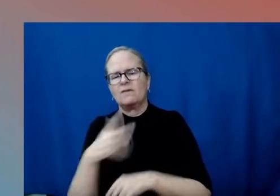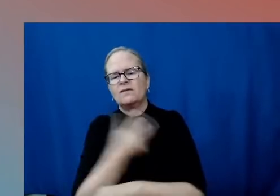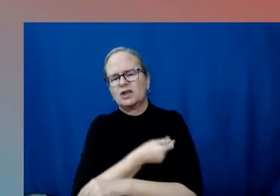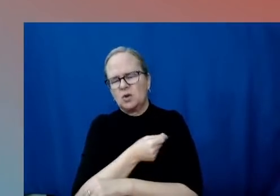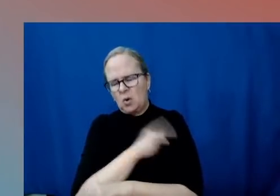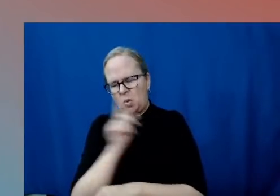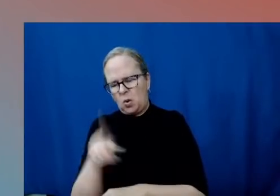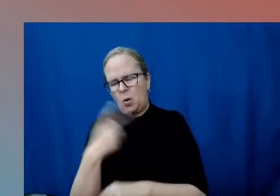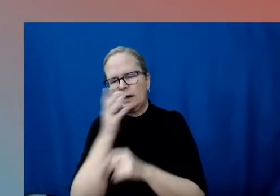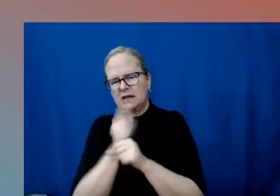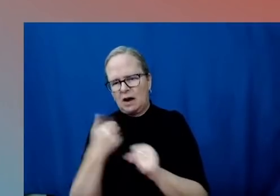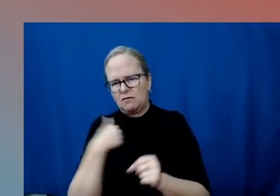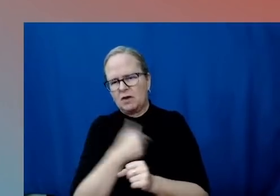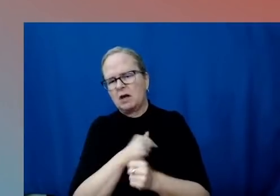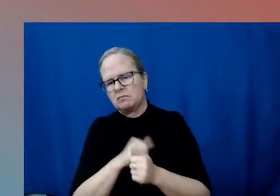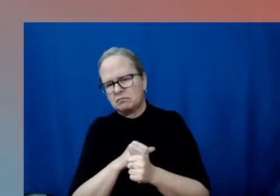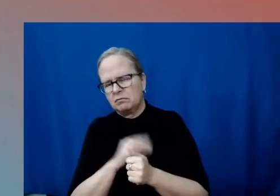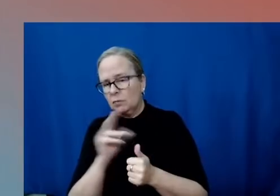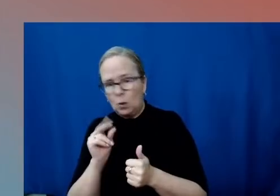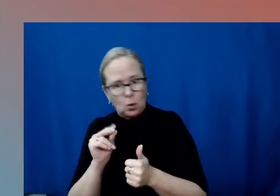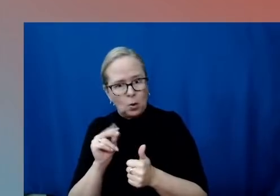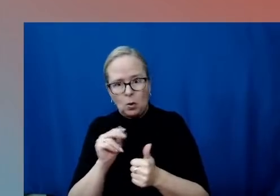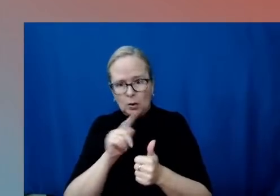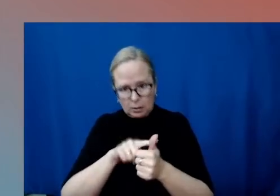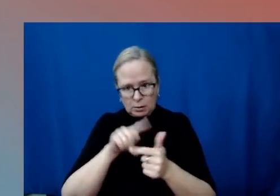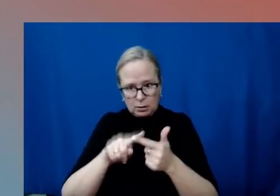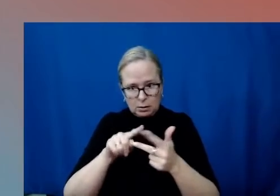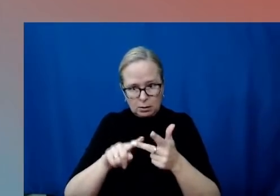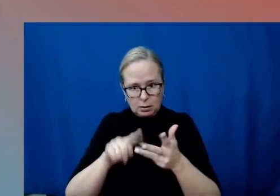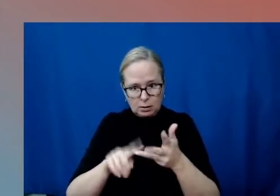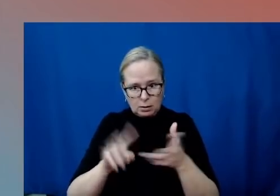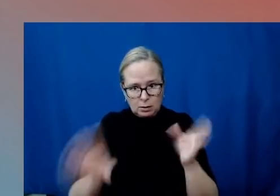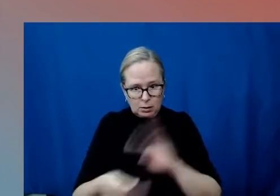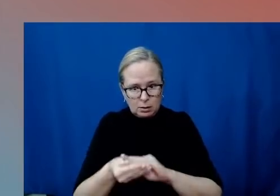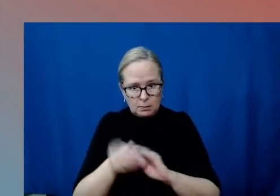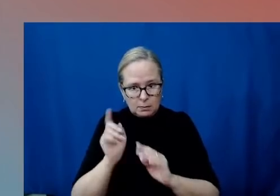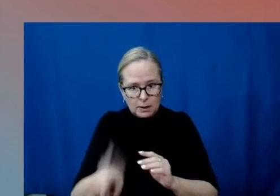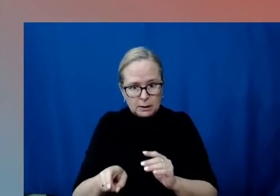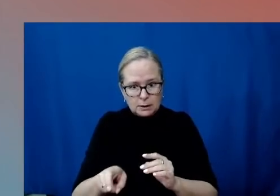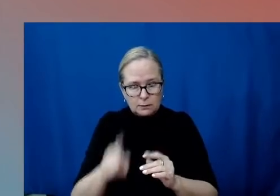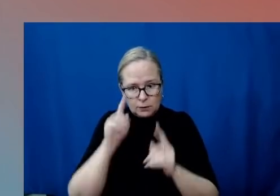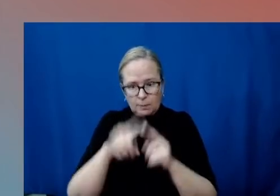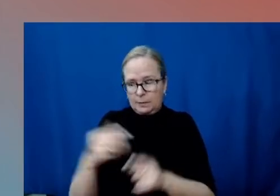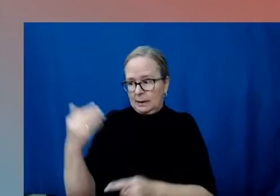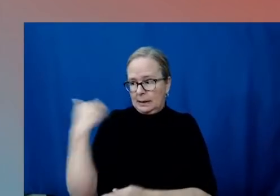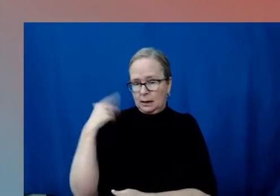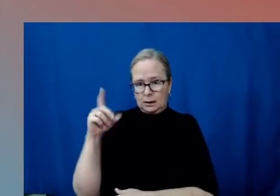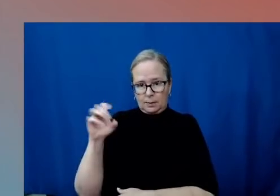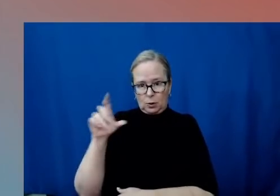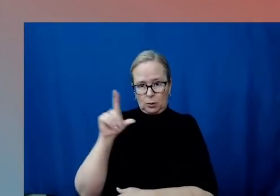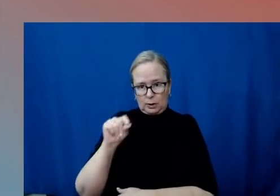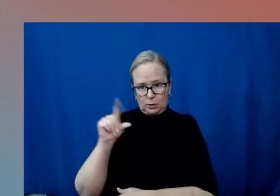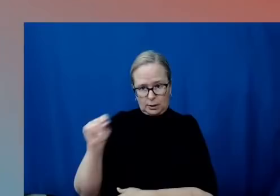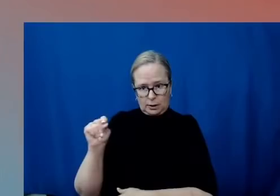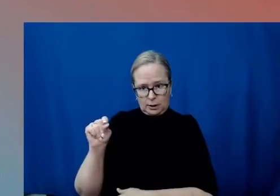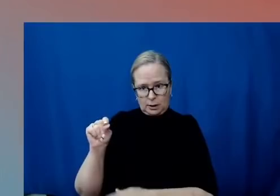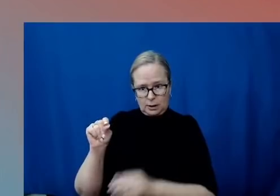vaccines alone will take us out of it, because it was clear in December